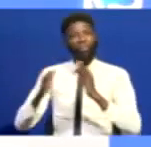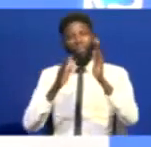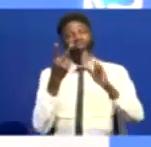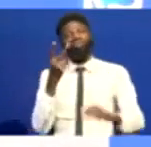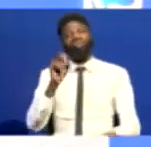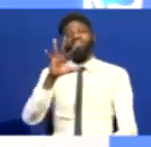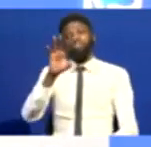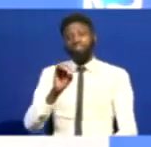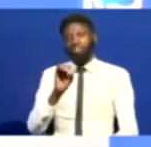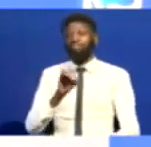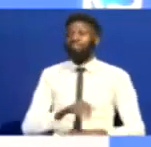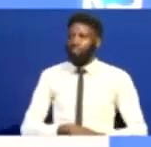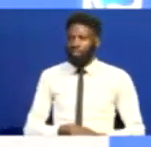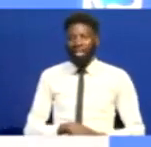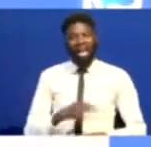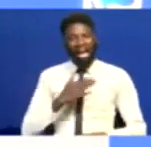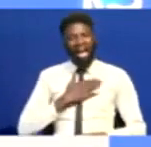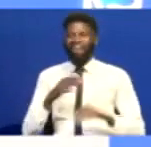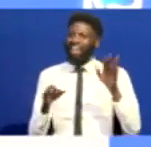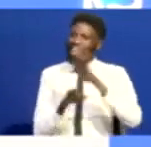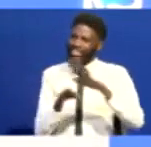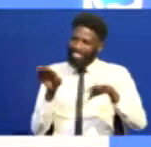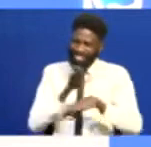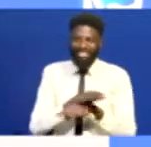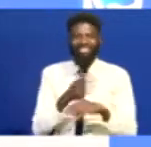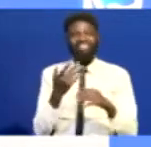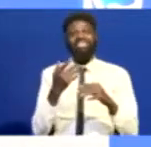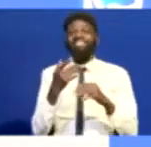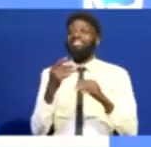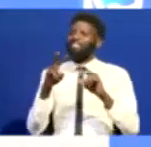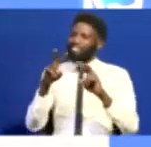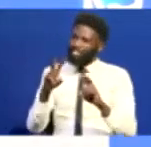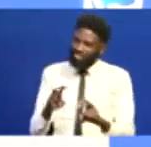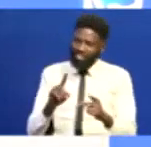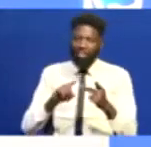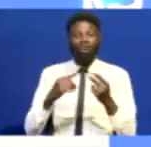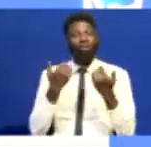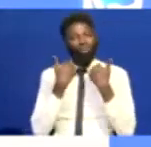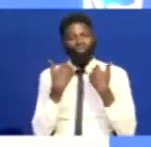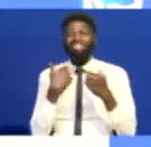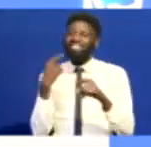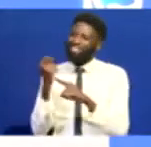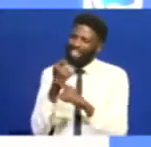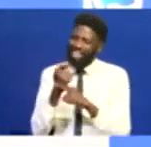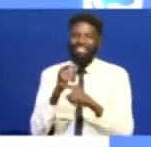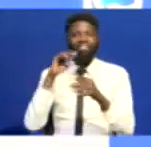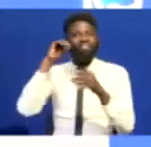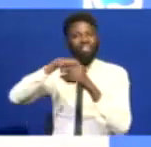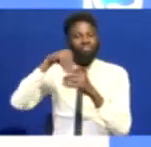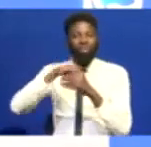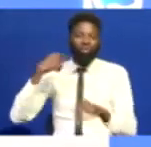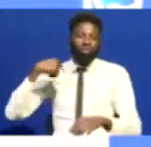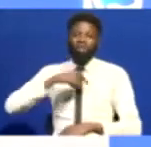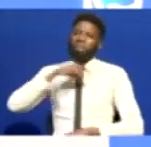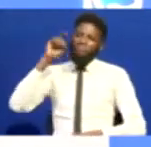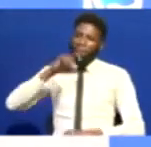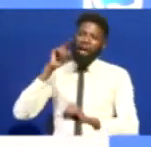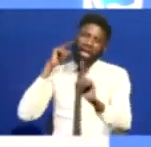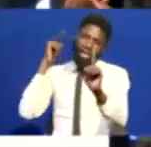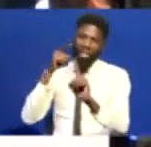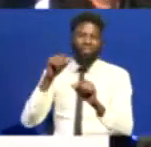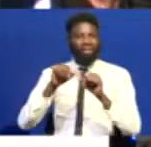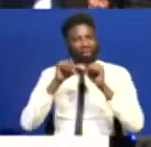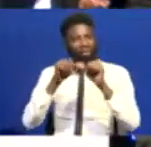all our facilities, through screening, through accommodation, through training and through investment, those four pillars will make us then scale towards sustainable businesses as a